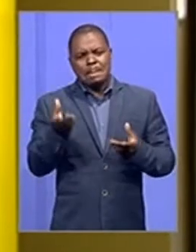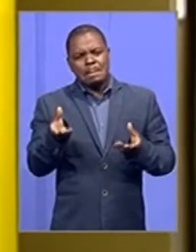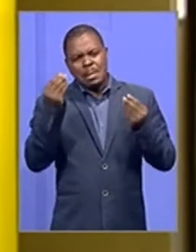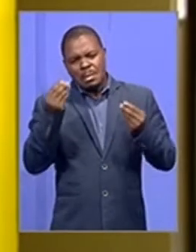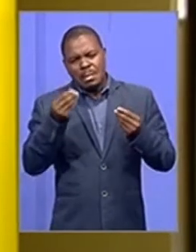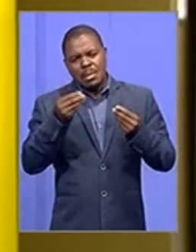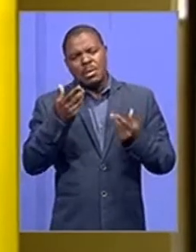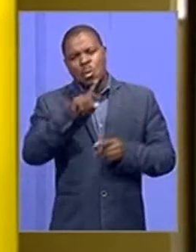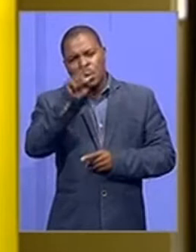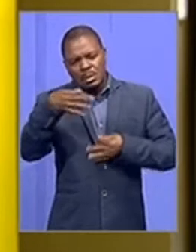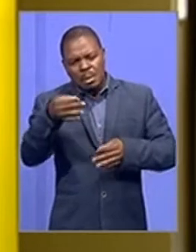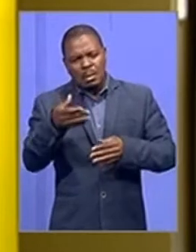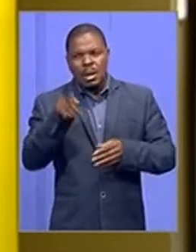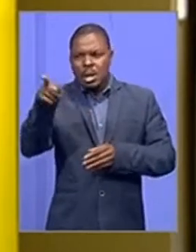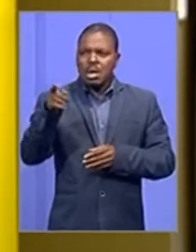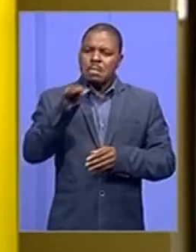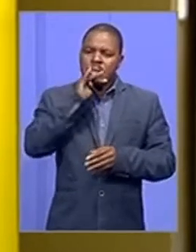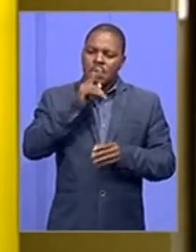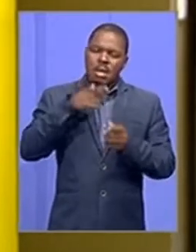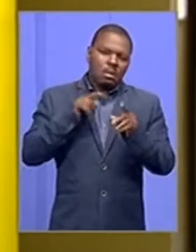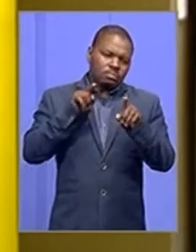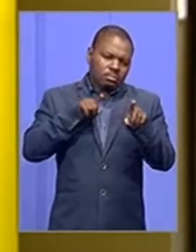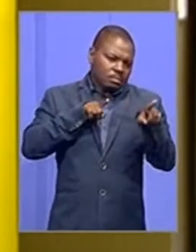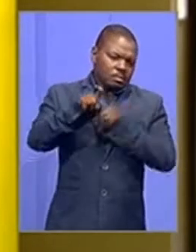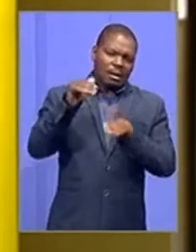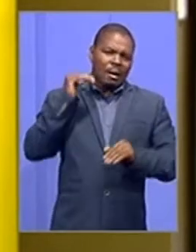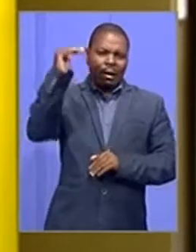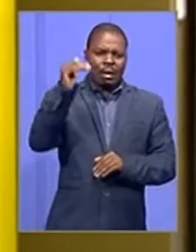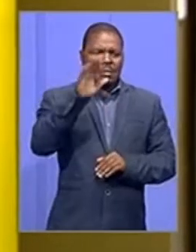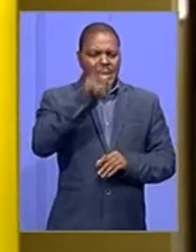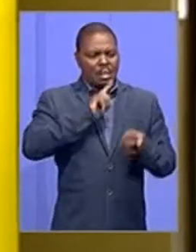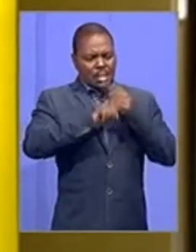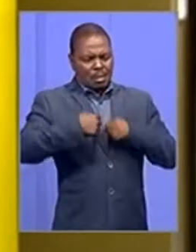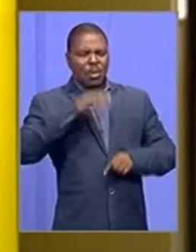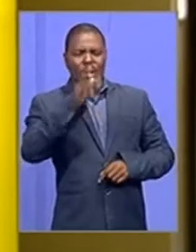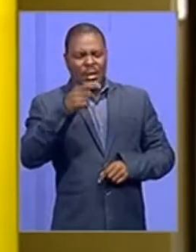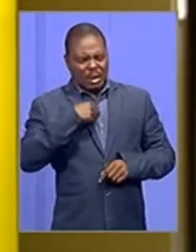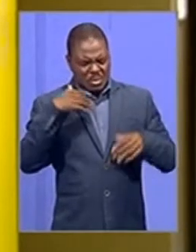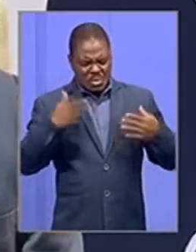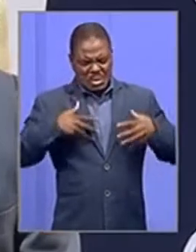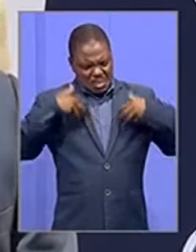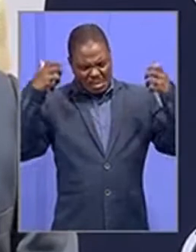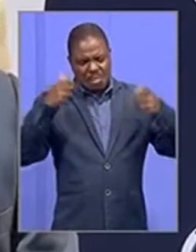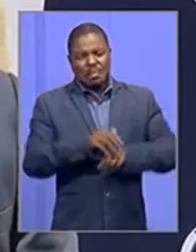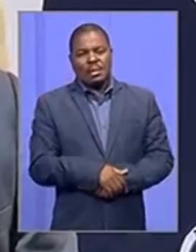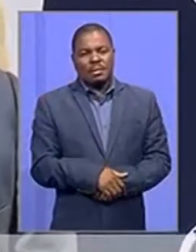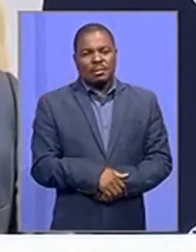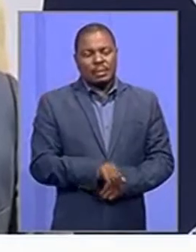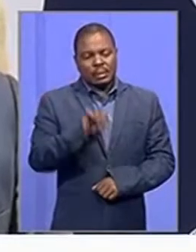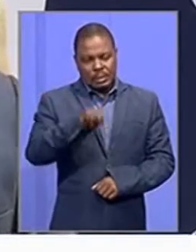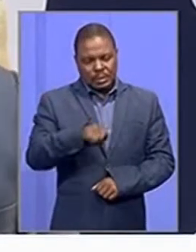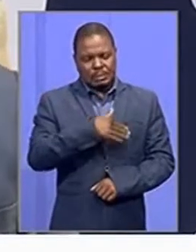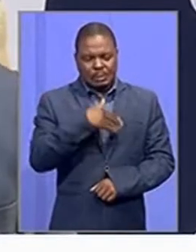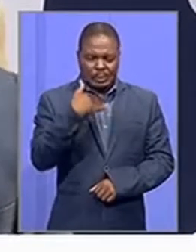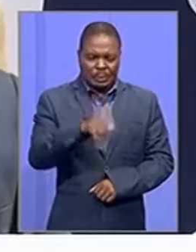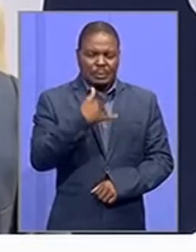and they're going to get higher marks than us. They're going to go take our spots in universities. I was livid. I was angry. As painful as it might